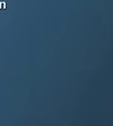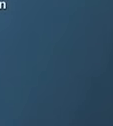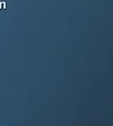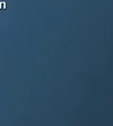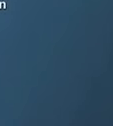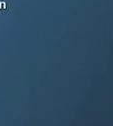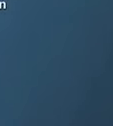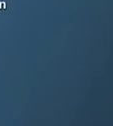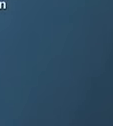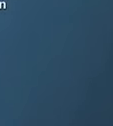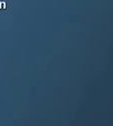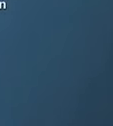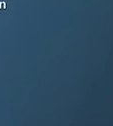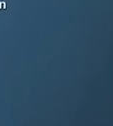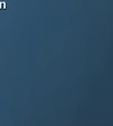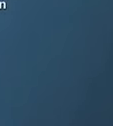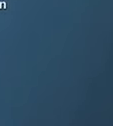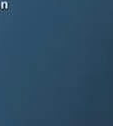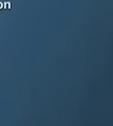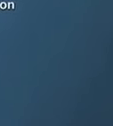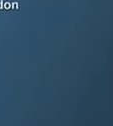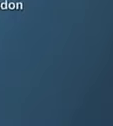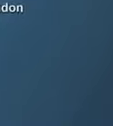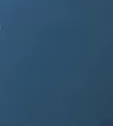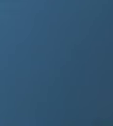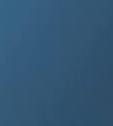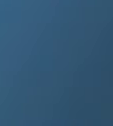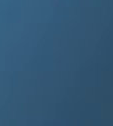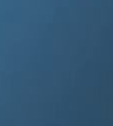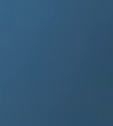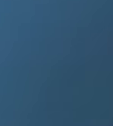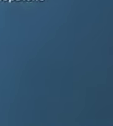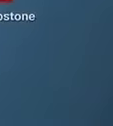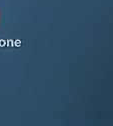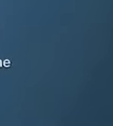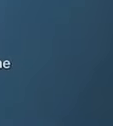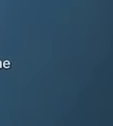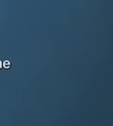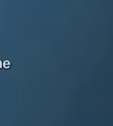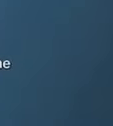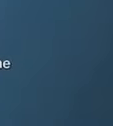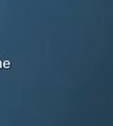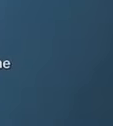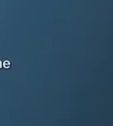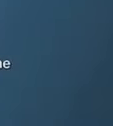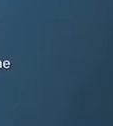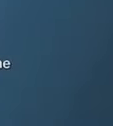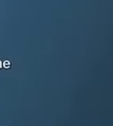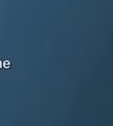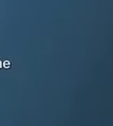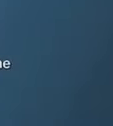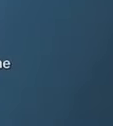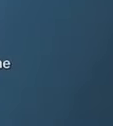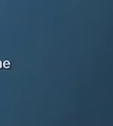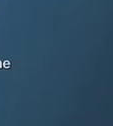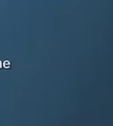all parts of the Eastern Cape, 27 degrees as a maximum for Adelaide, and it won't be too bad as well in KwaZulu-Natal. A little bit of